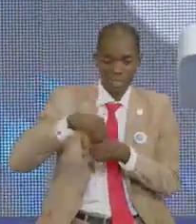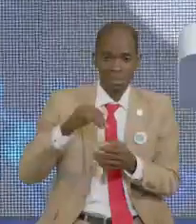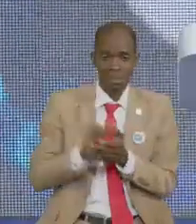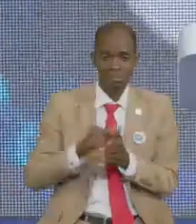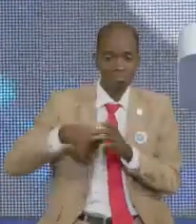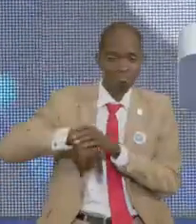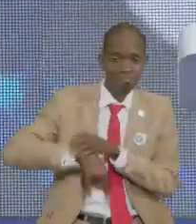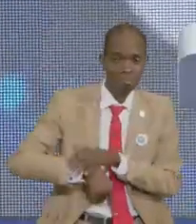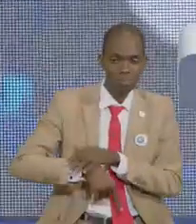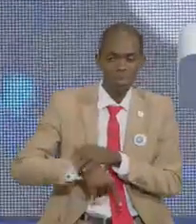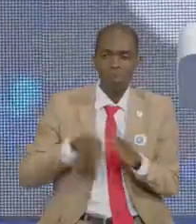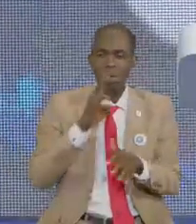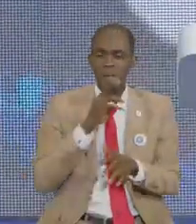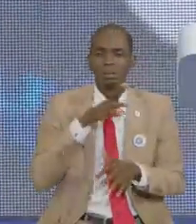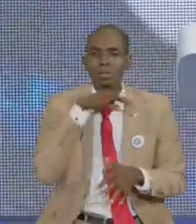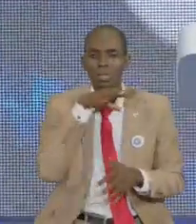dirty,